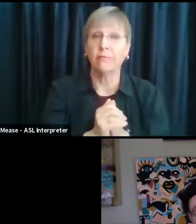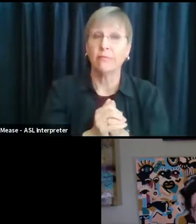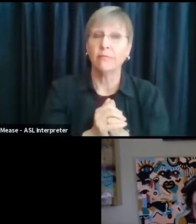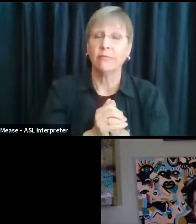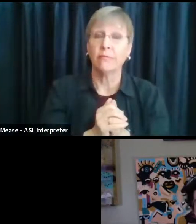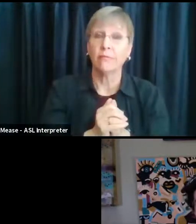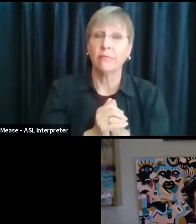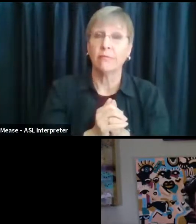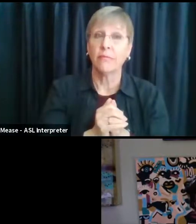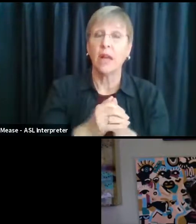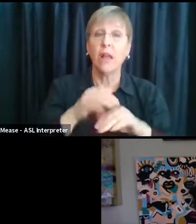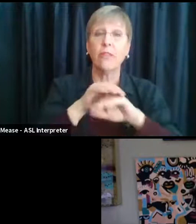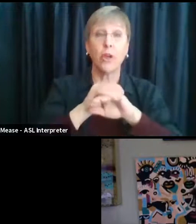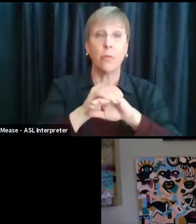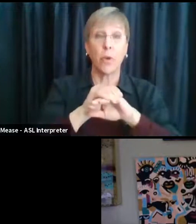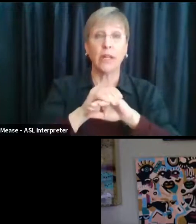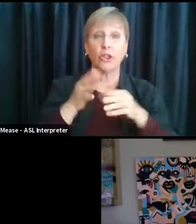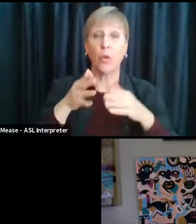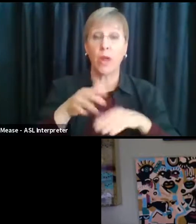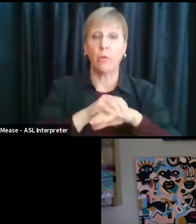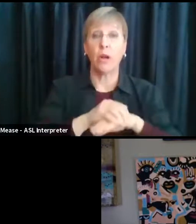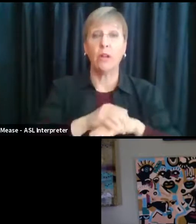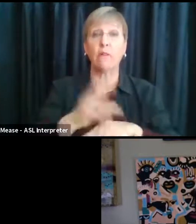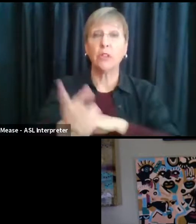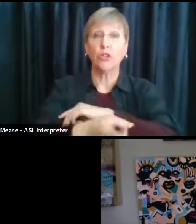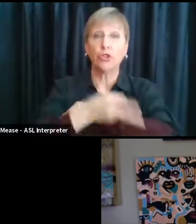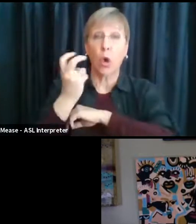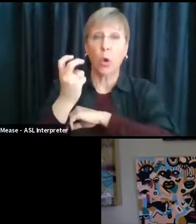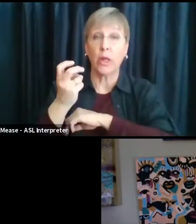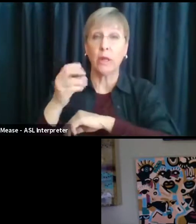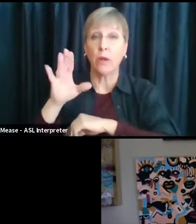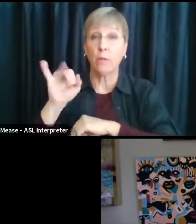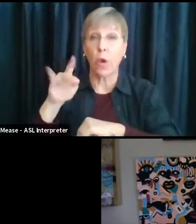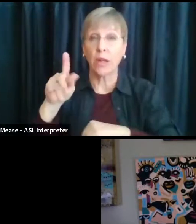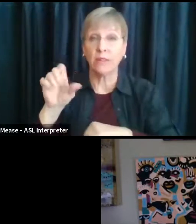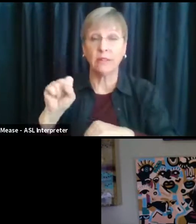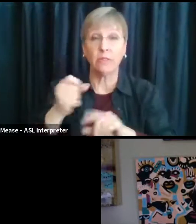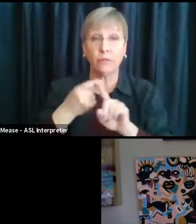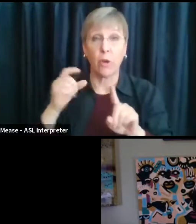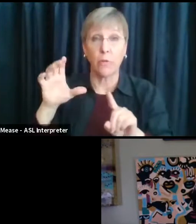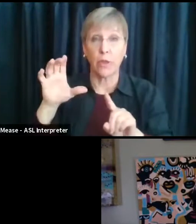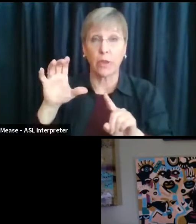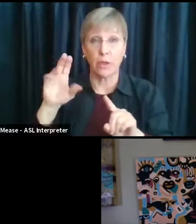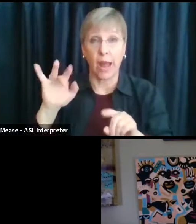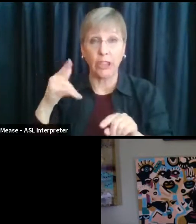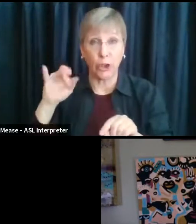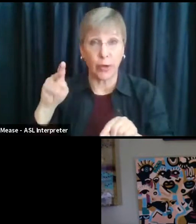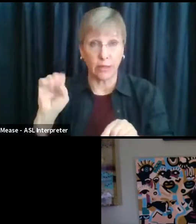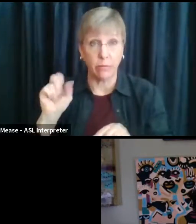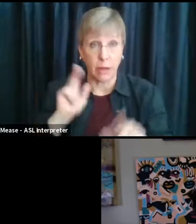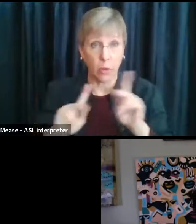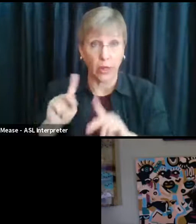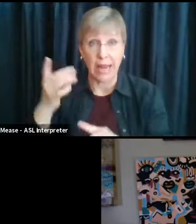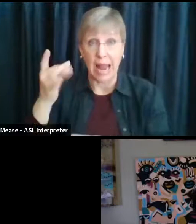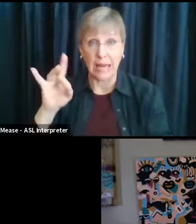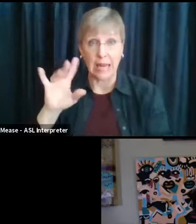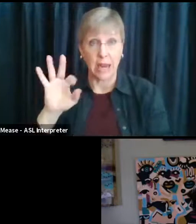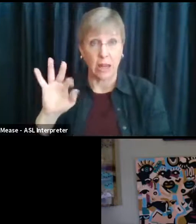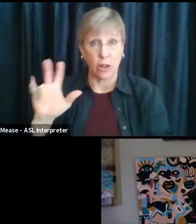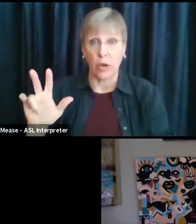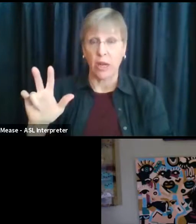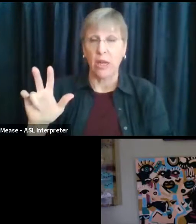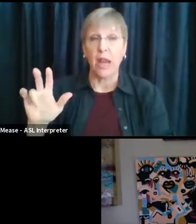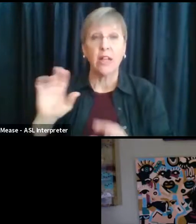way the British have stolen the bronzes in the Oba court in Nigeria in 1893